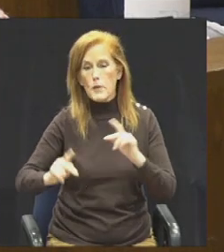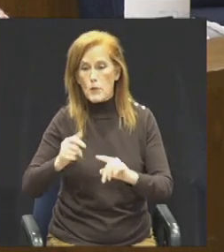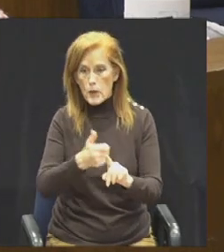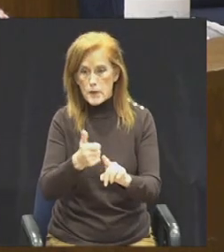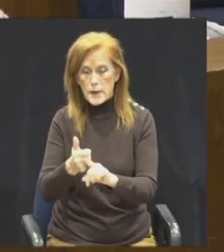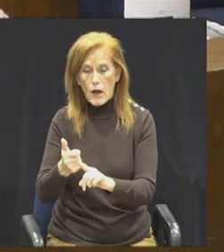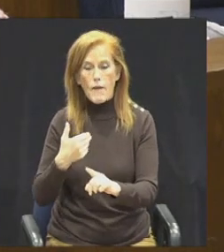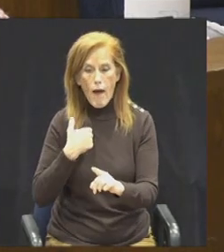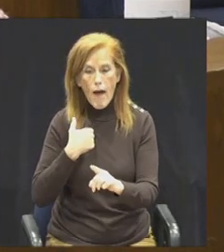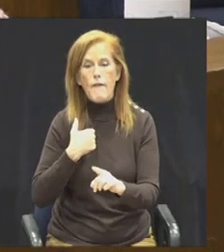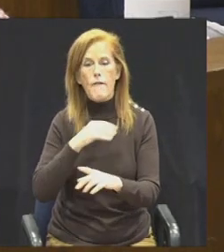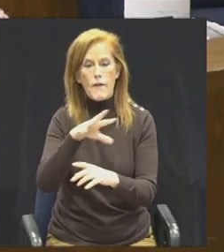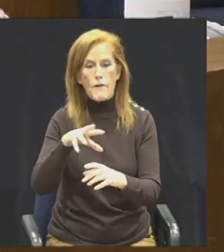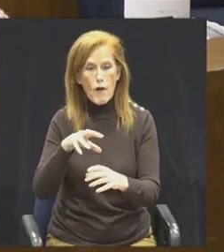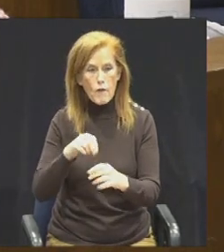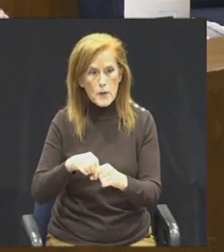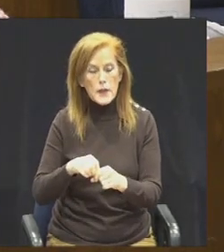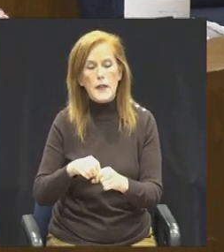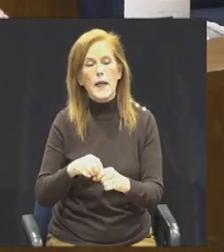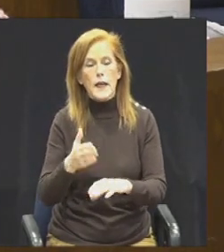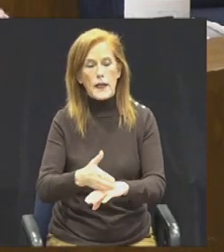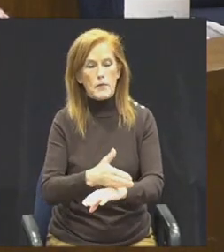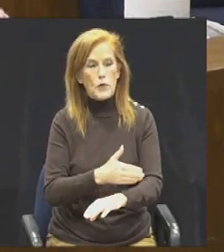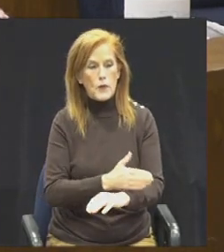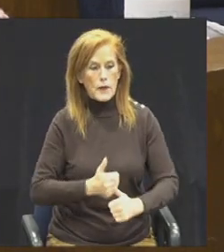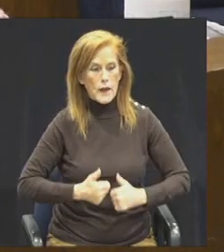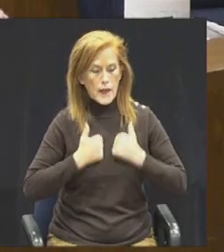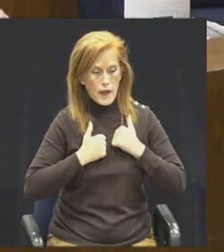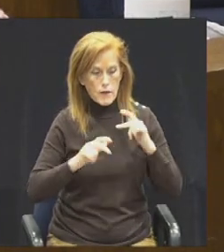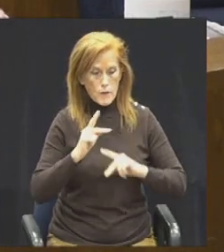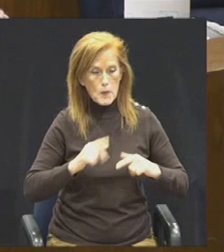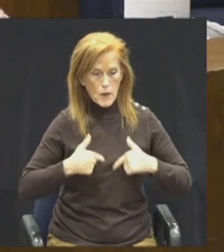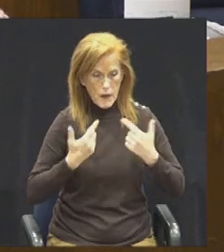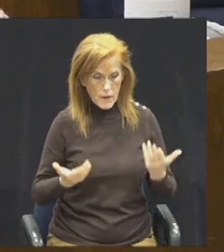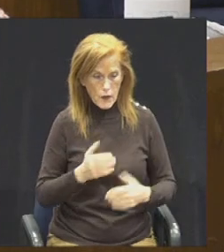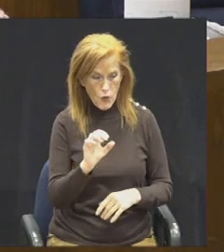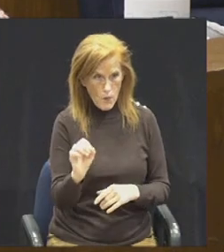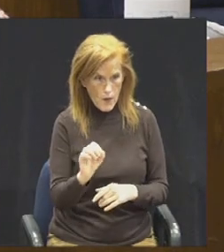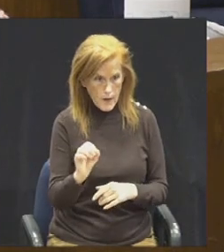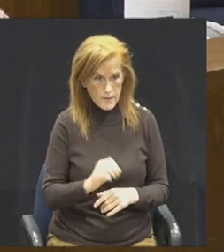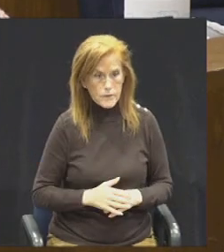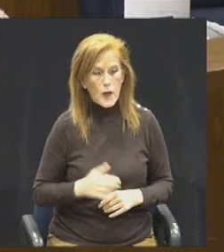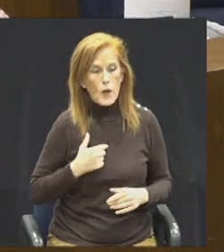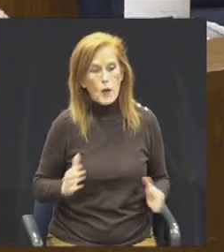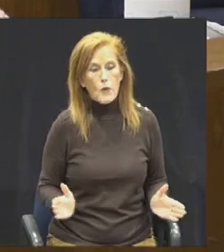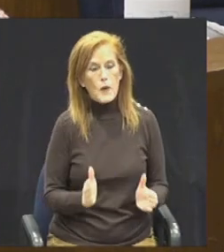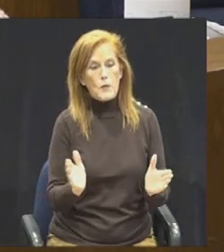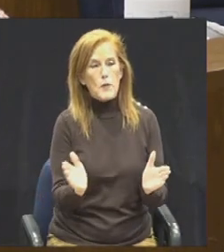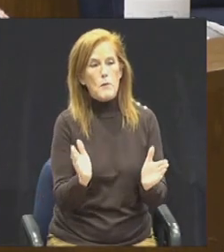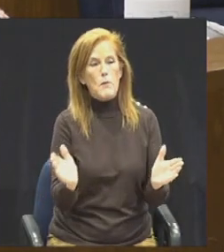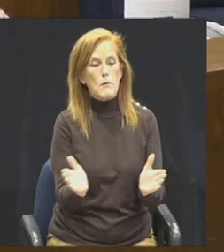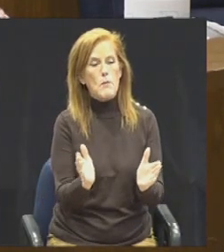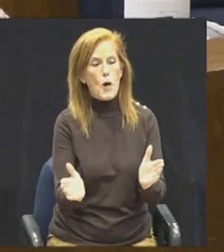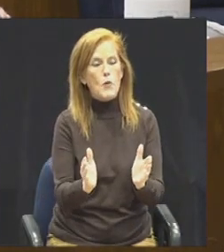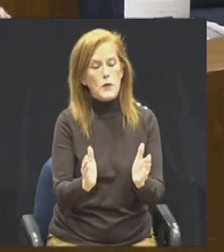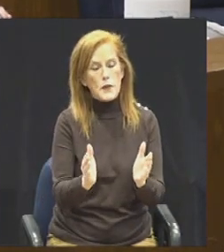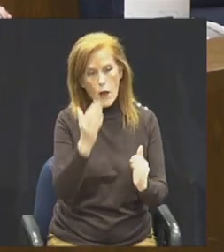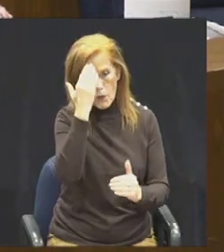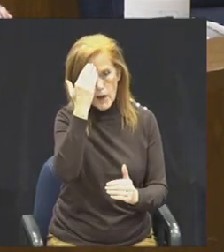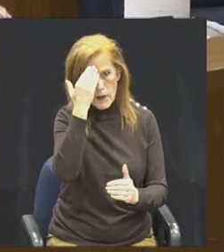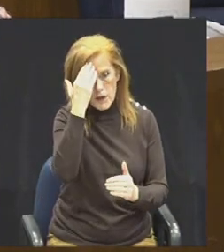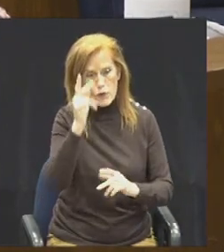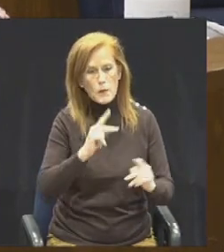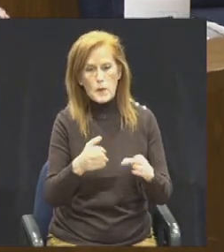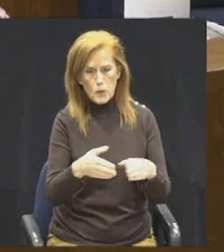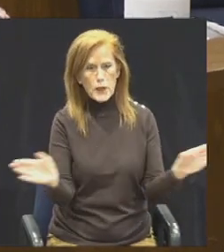a role in bettering the life of Omaha citizens. We promote awareness to the general